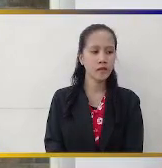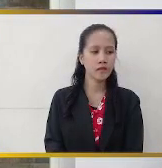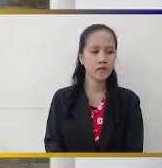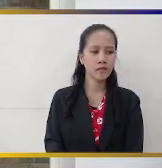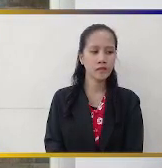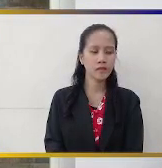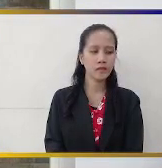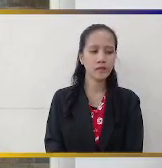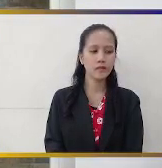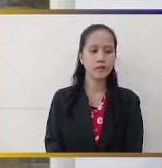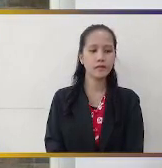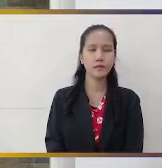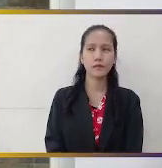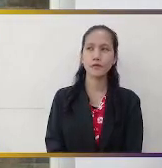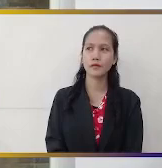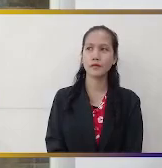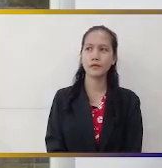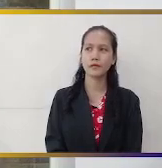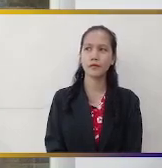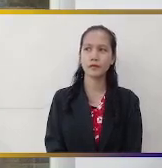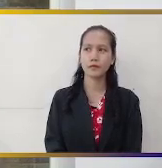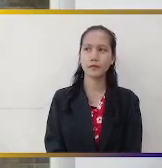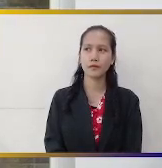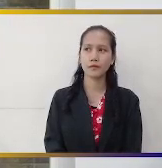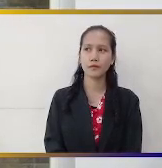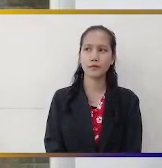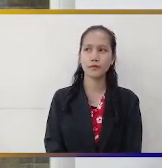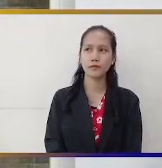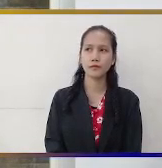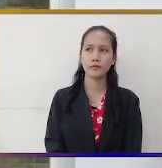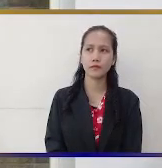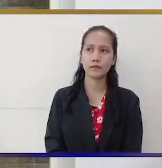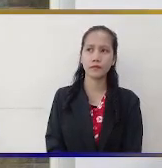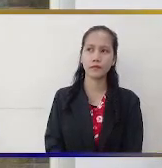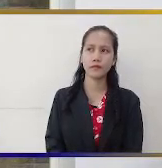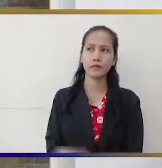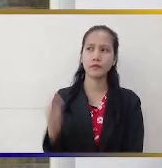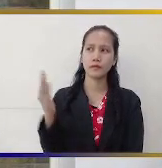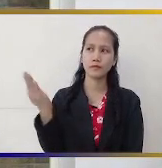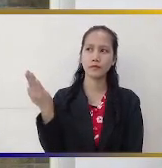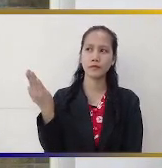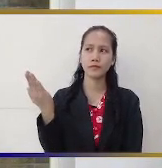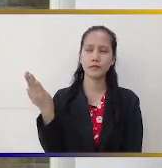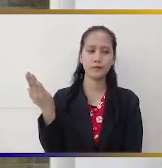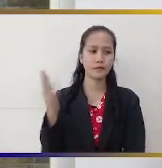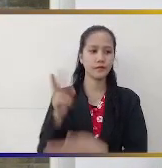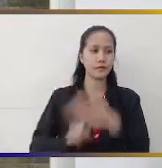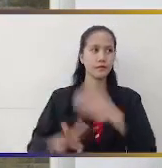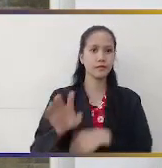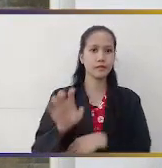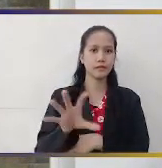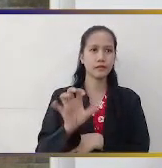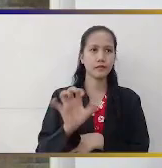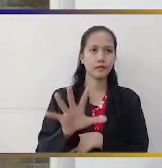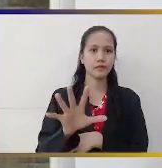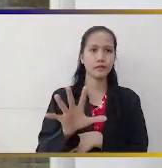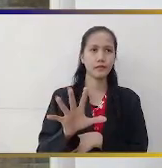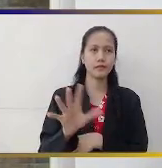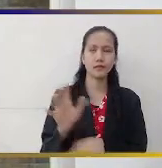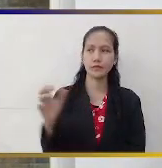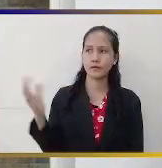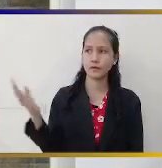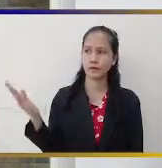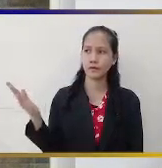died, and that He died for all, that they which live should not live